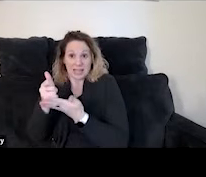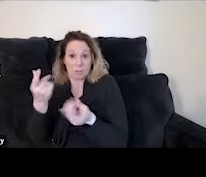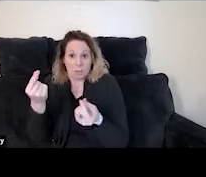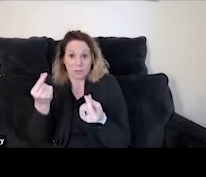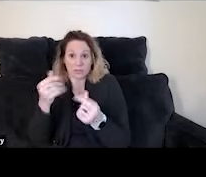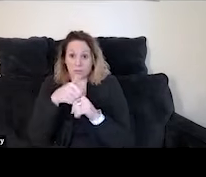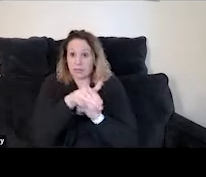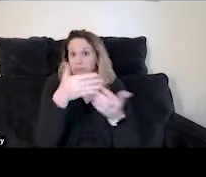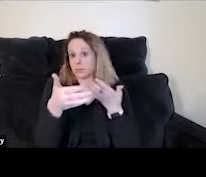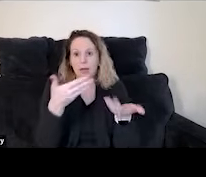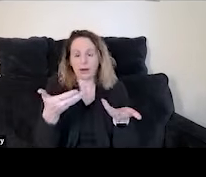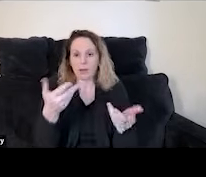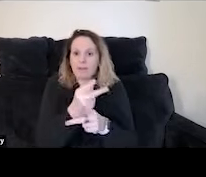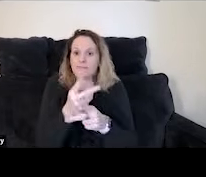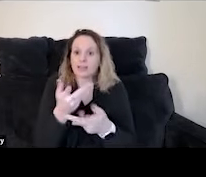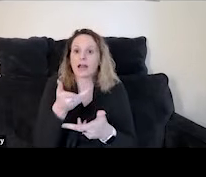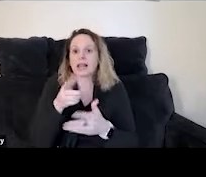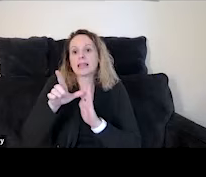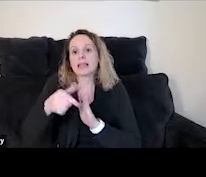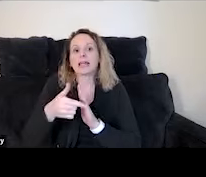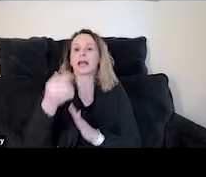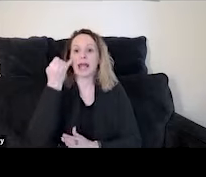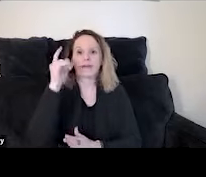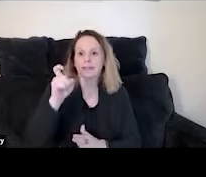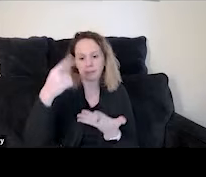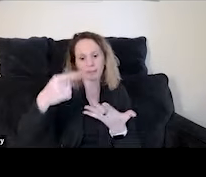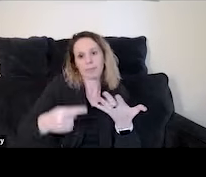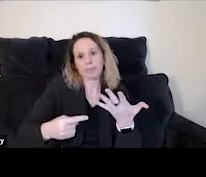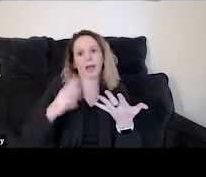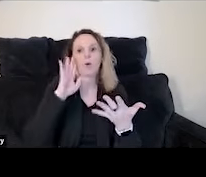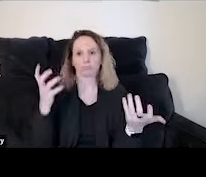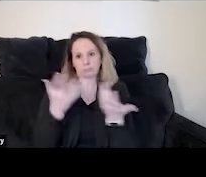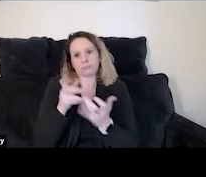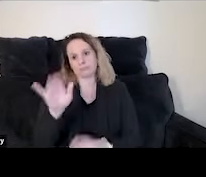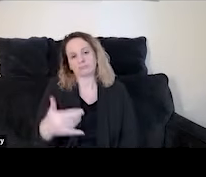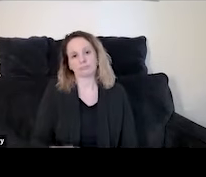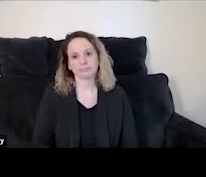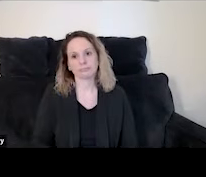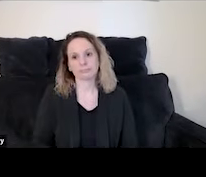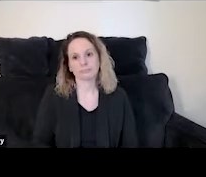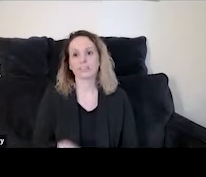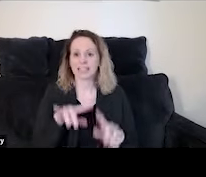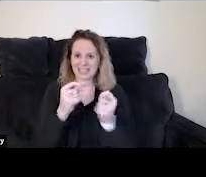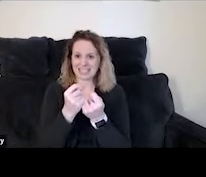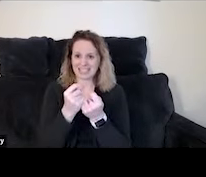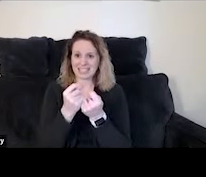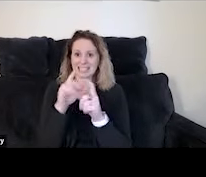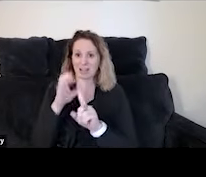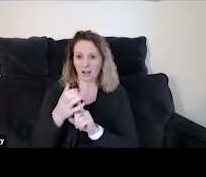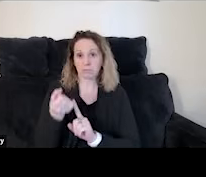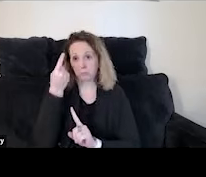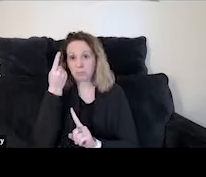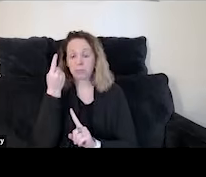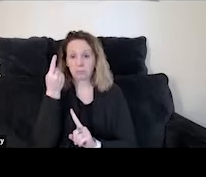going to figure it out later, and we're going to make sure they get what they need at the time they need it for the duration that they need it. That teams are culturally humble